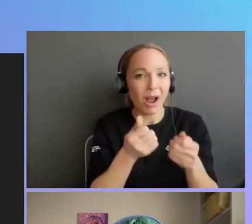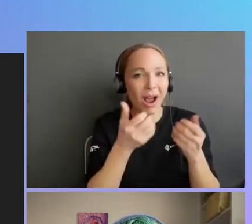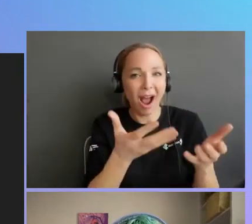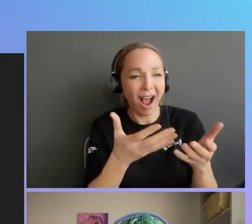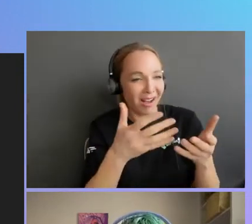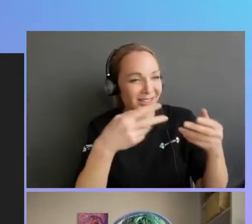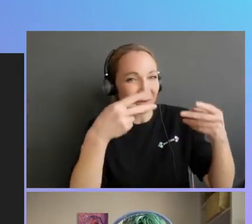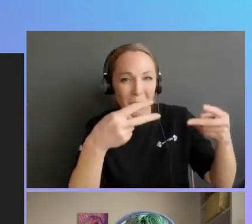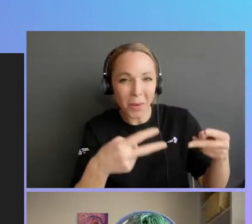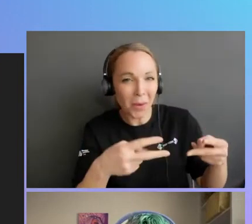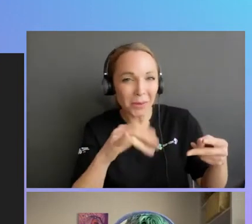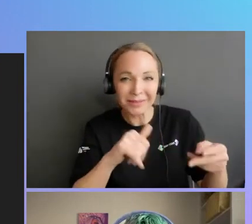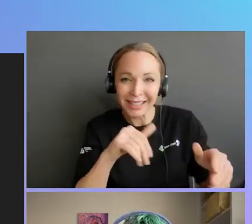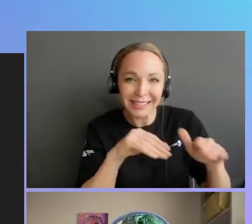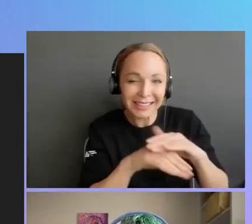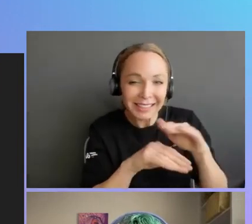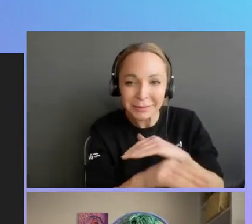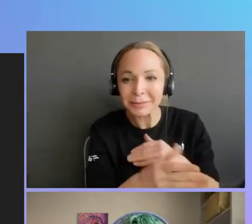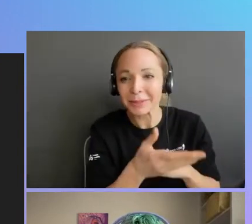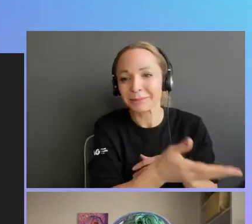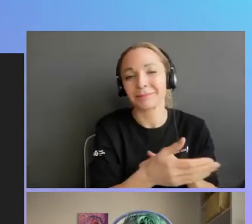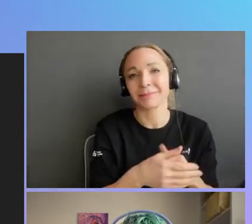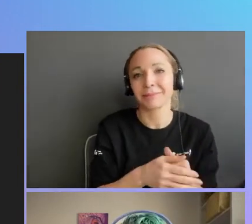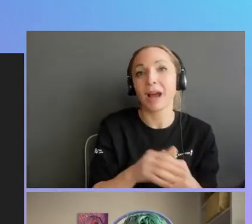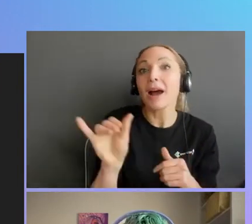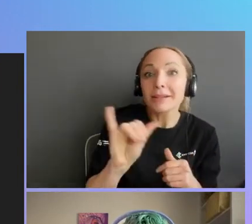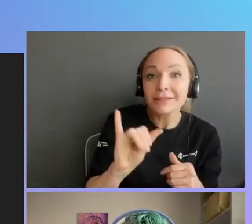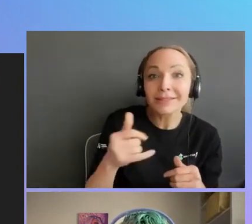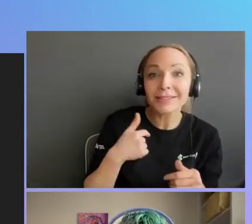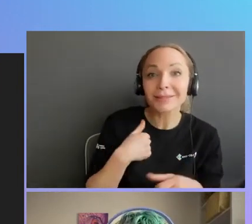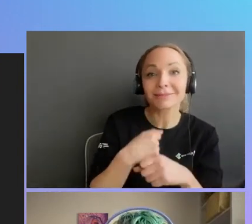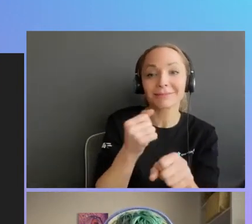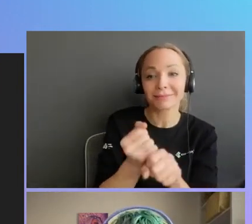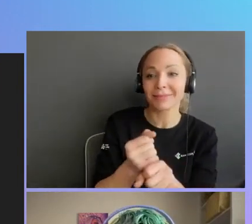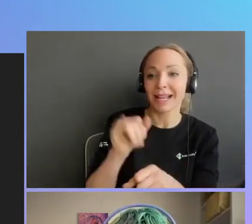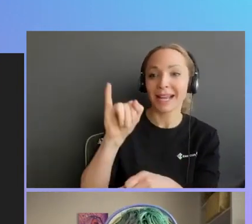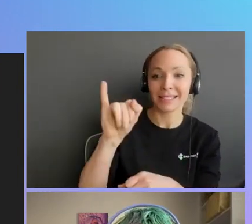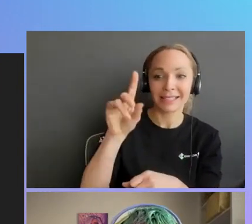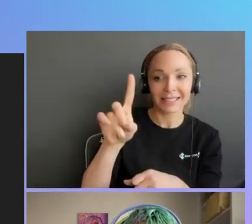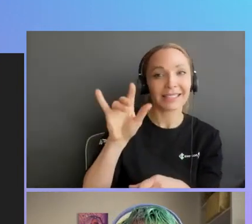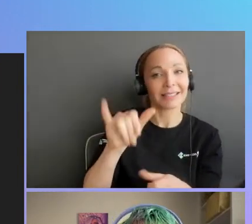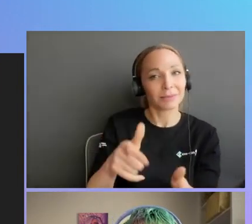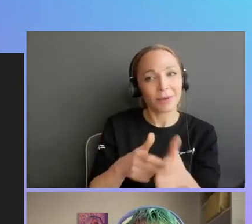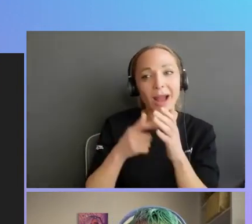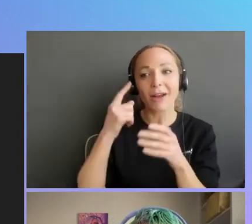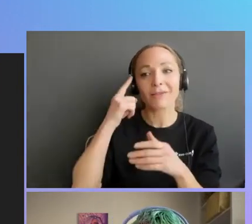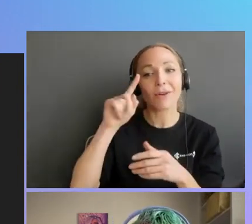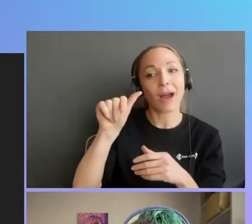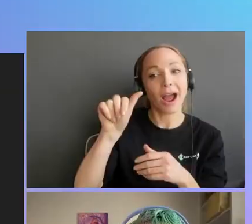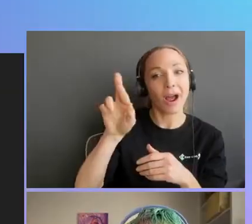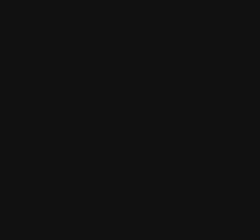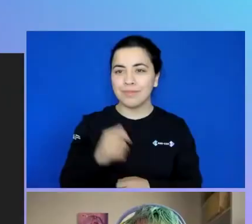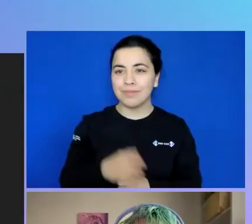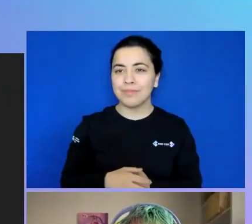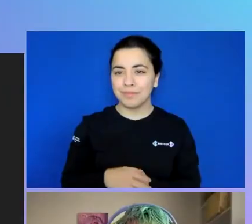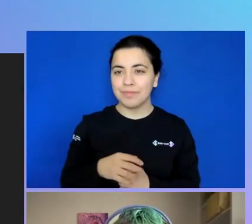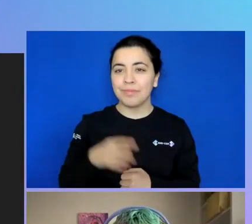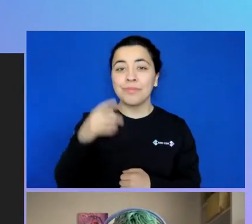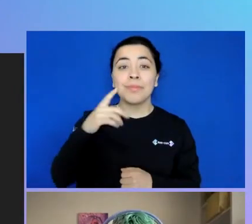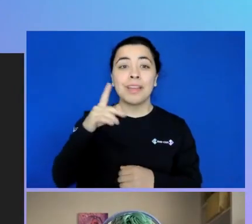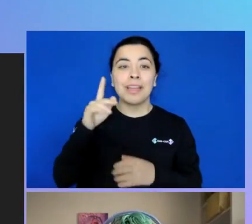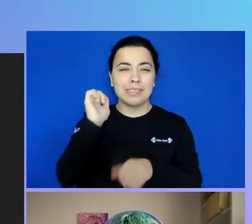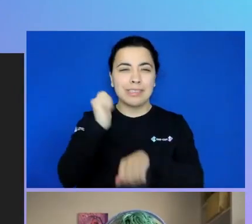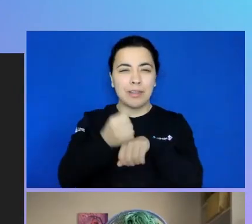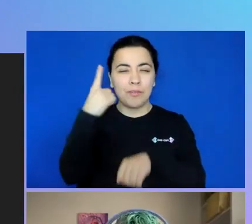is automatically generating IDs, which are required for ARIA relationships. Lastly, we also have default styles that